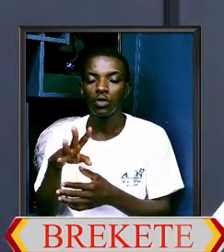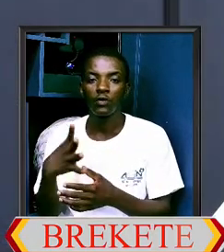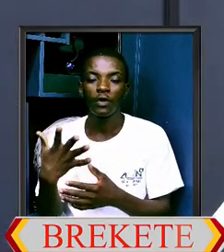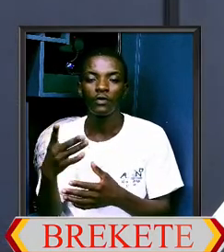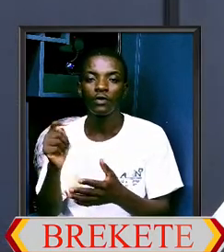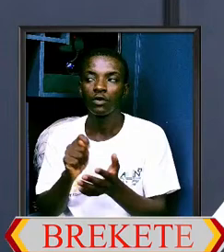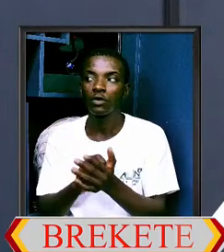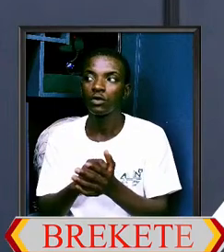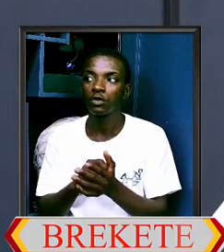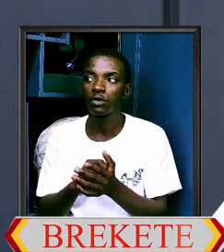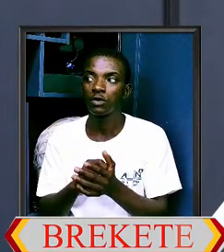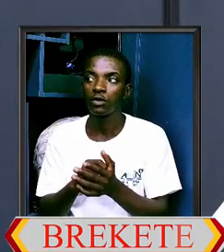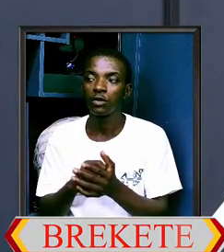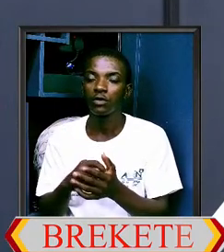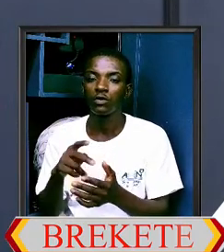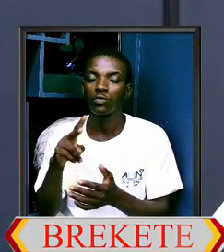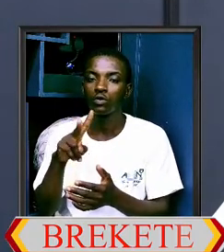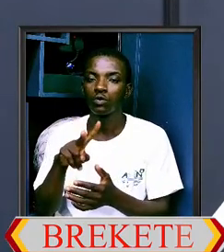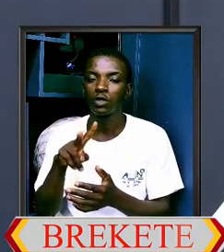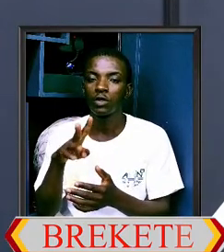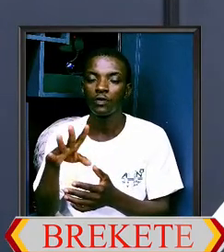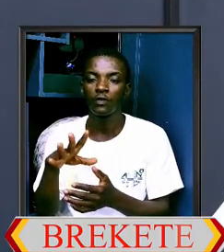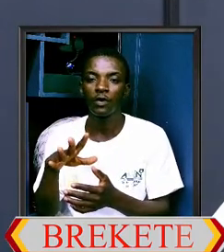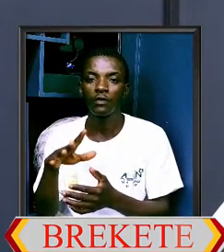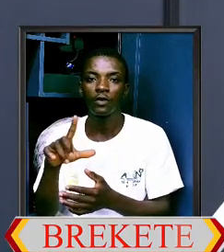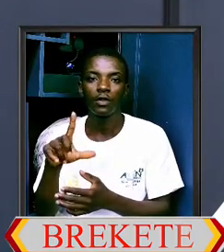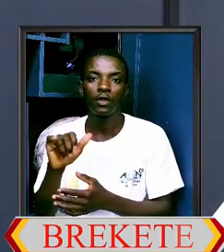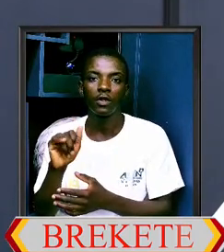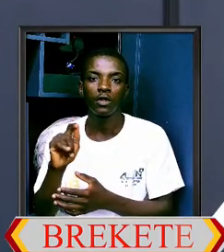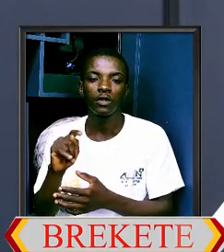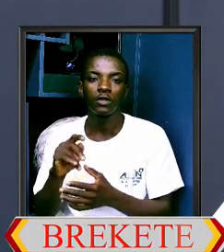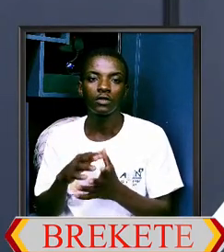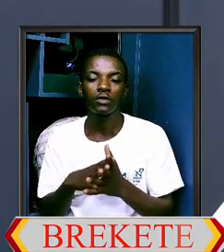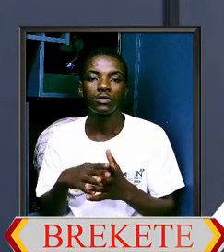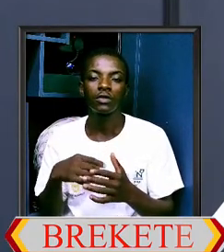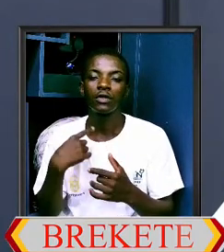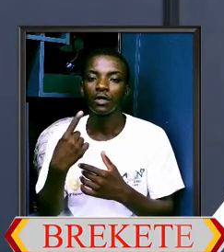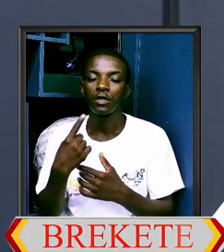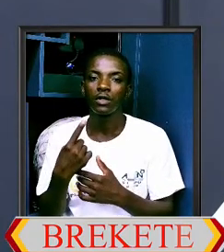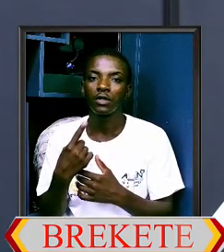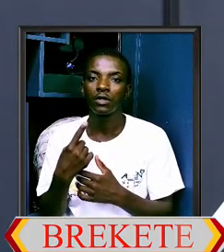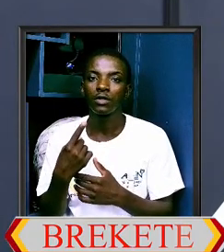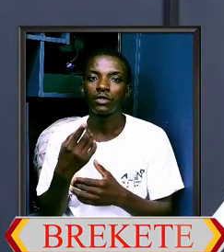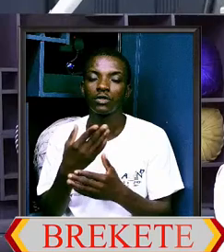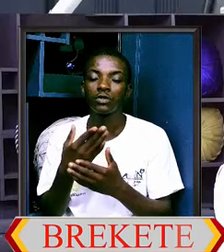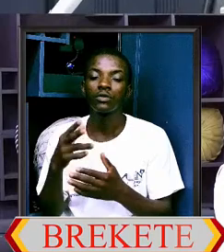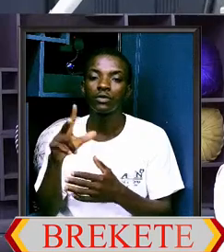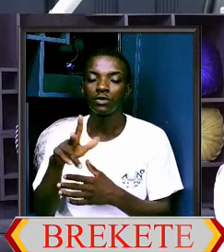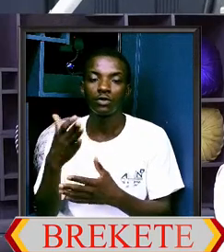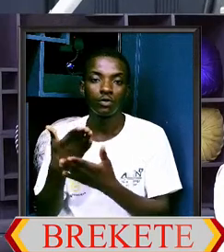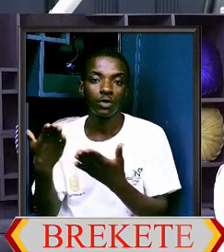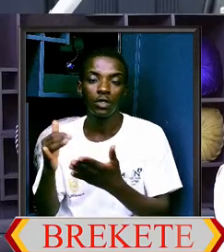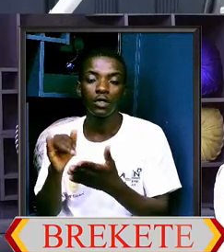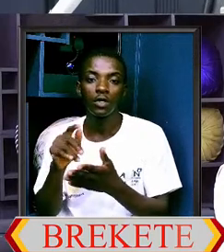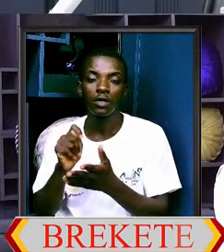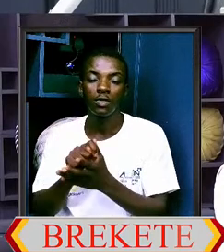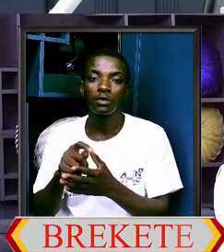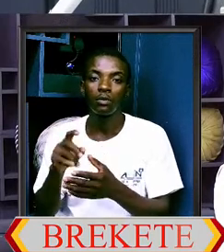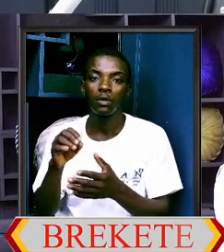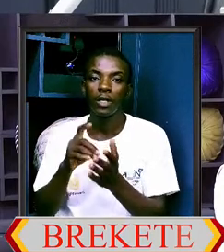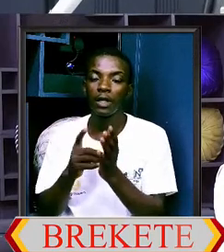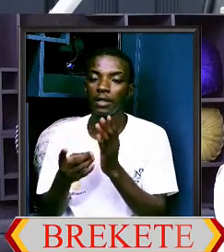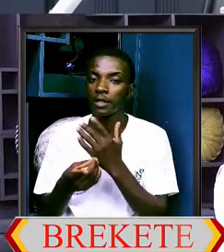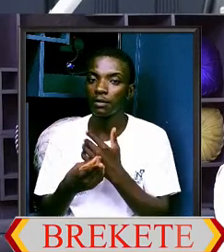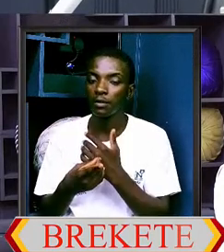25,000 naira? Yes, sir. For the 25 liters? Yes, sir. I did tell you 30 something thousand, ba? Yes, sir. By